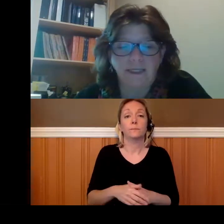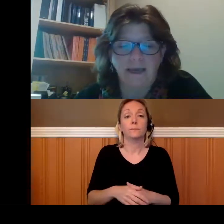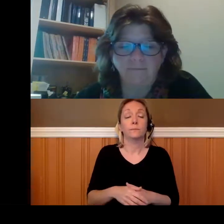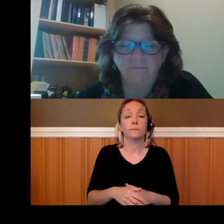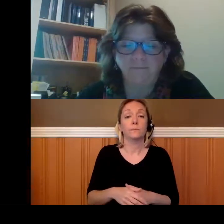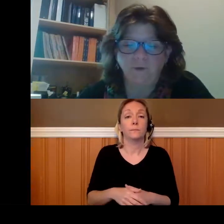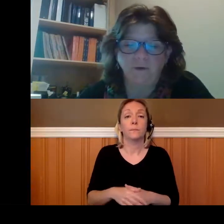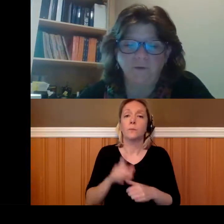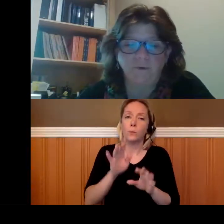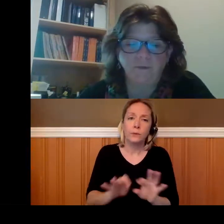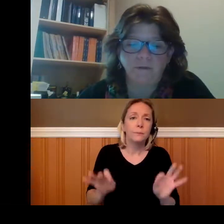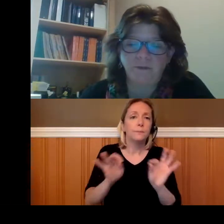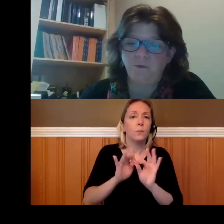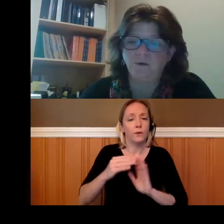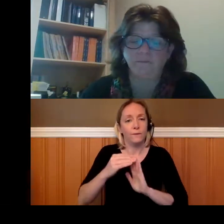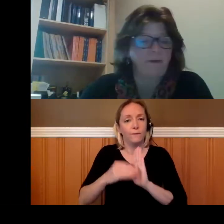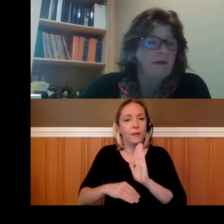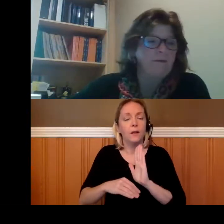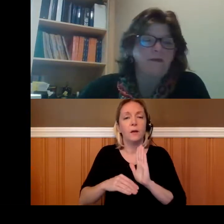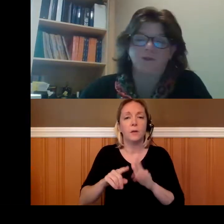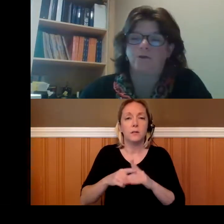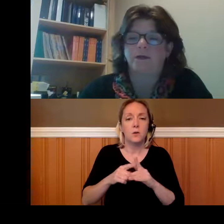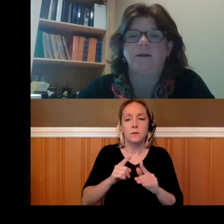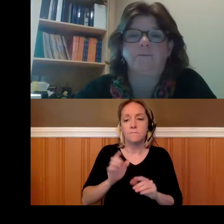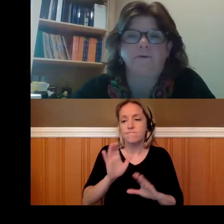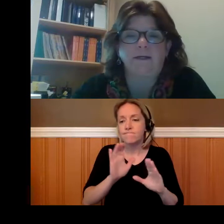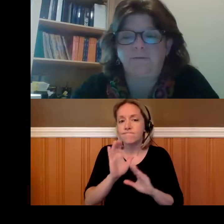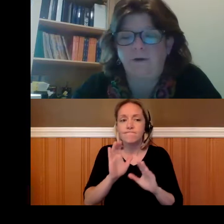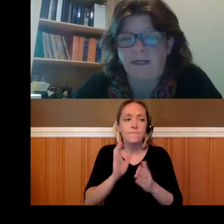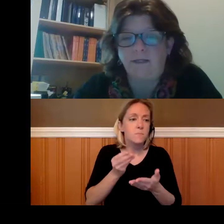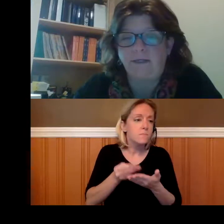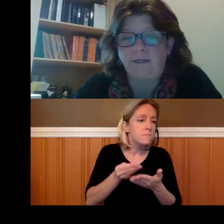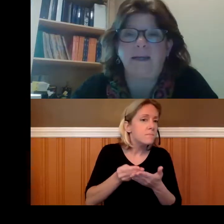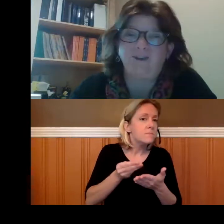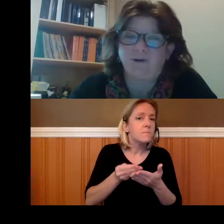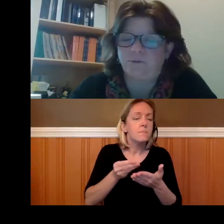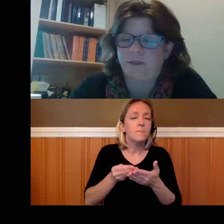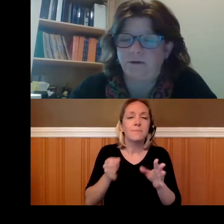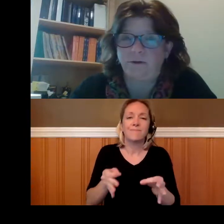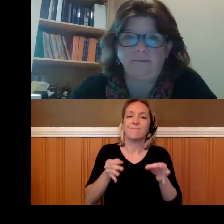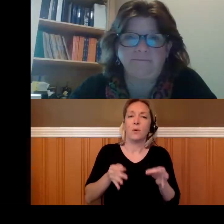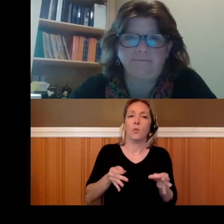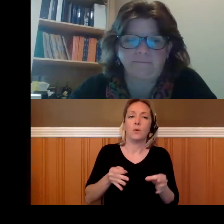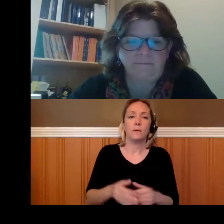forms. So it's important that you start looking at for financial aid and you start doing that early.